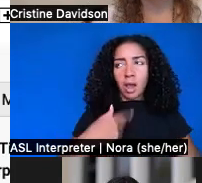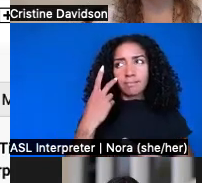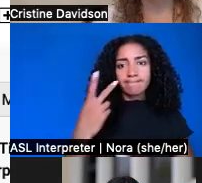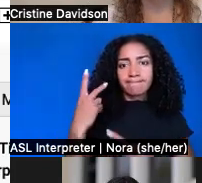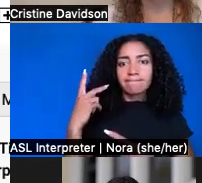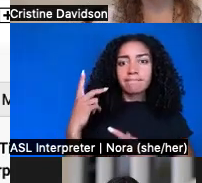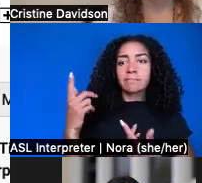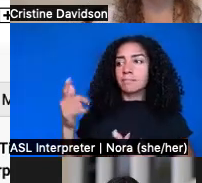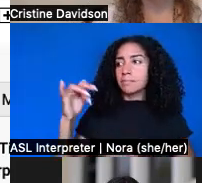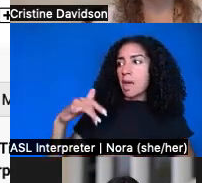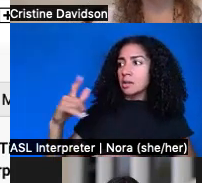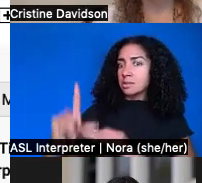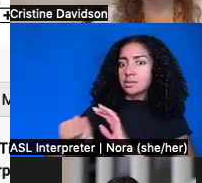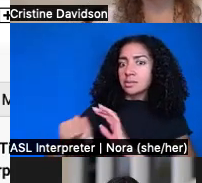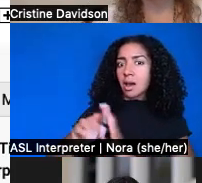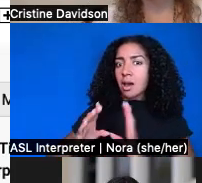Indian was lethal.